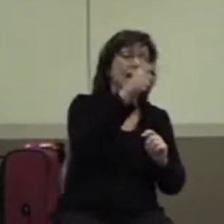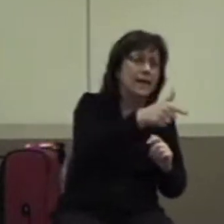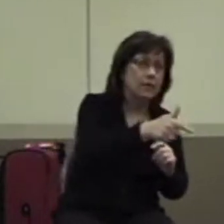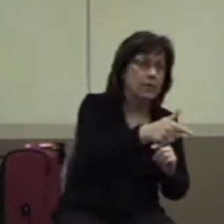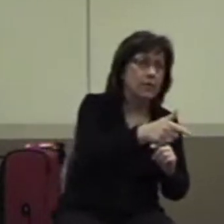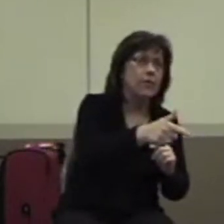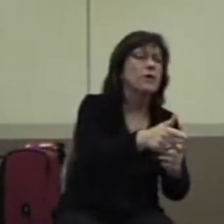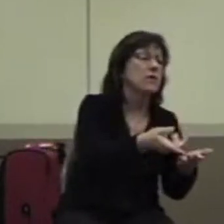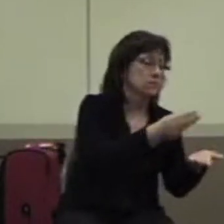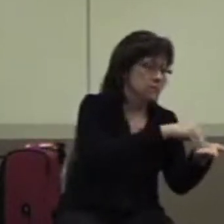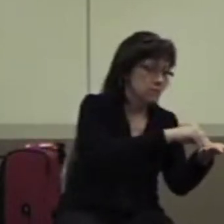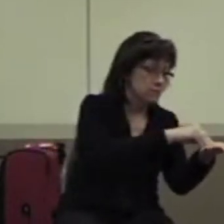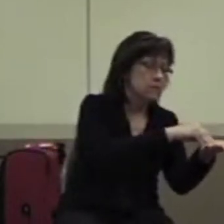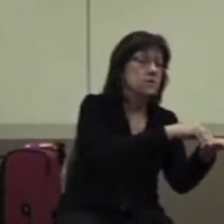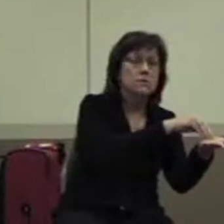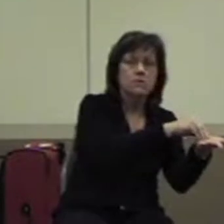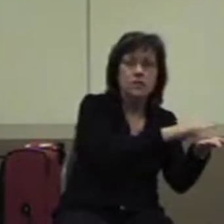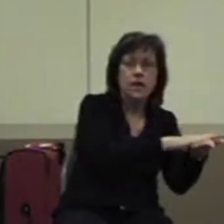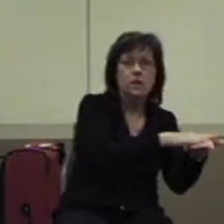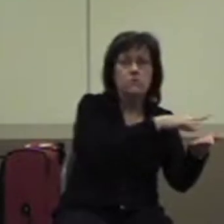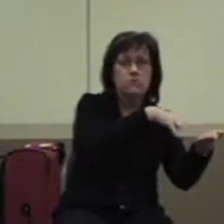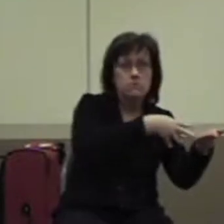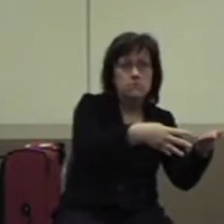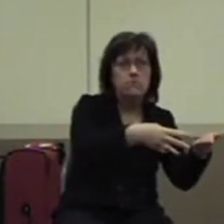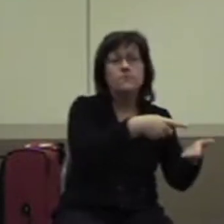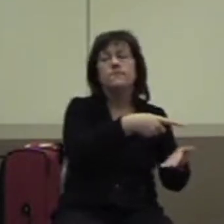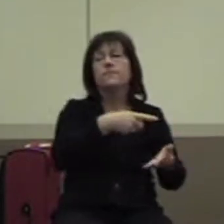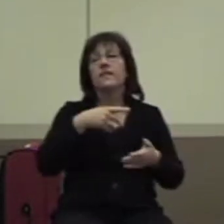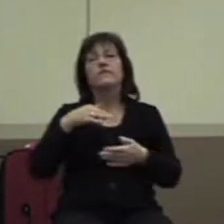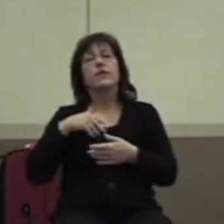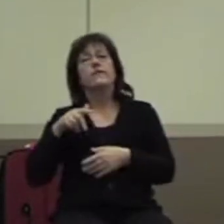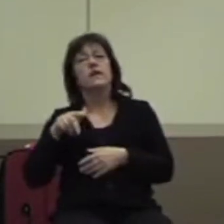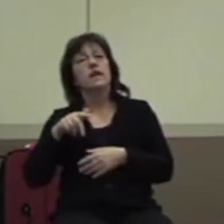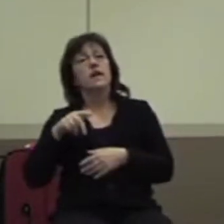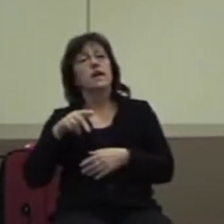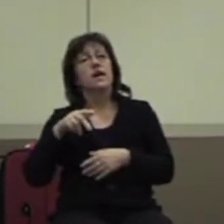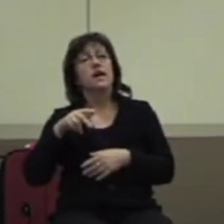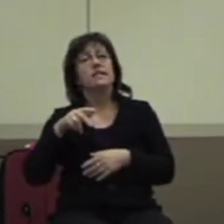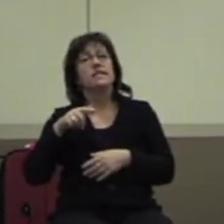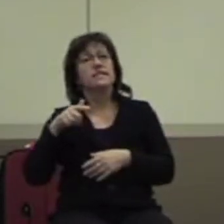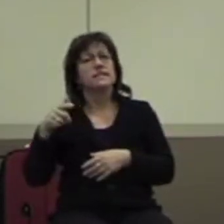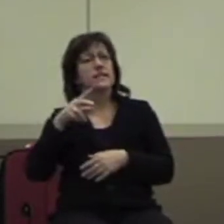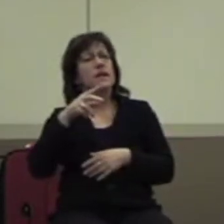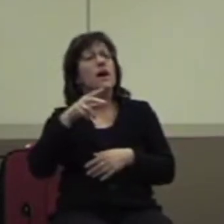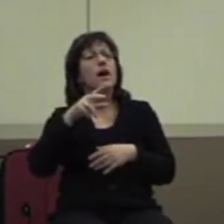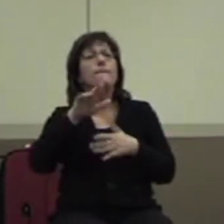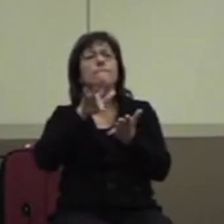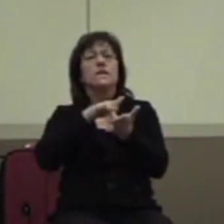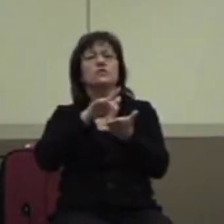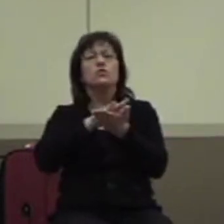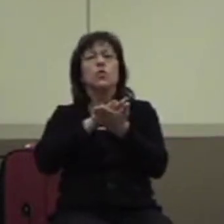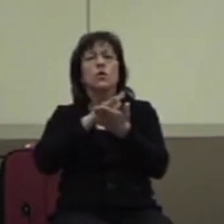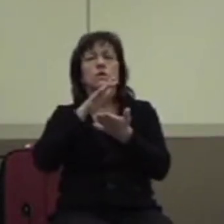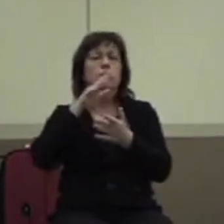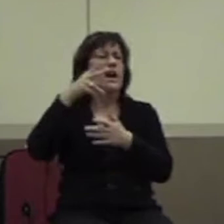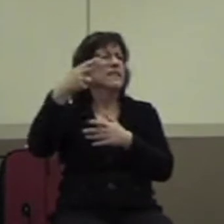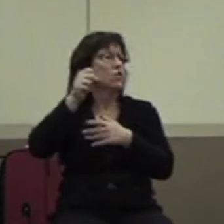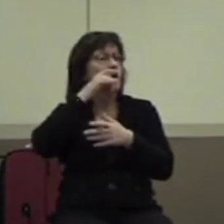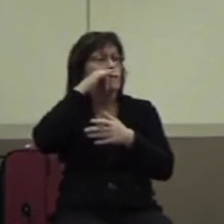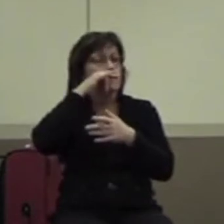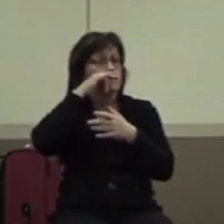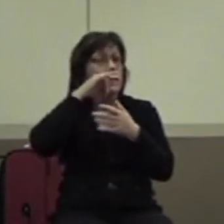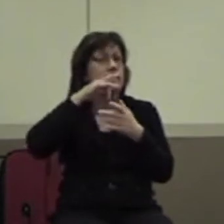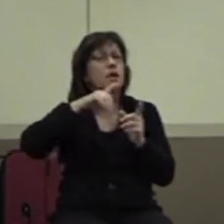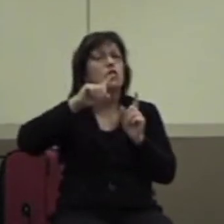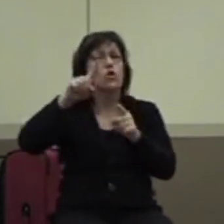go back and put this in. Now, if you have a secondary student who goes from teacher to teacher, every hour has